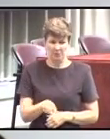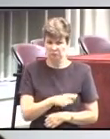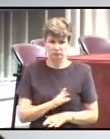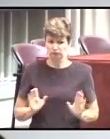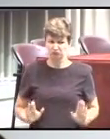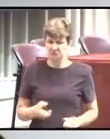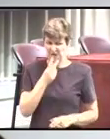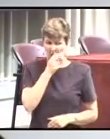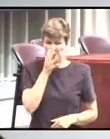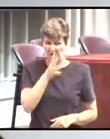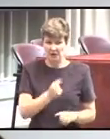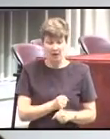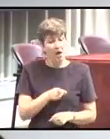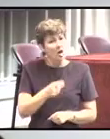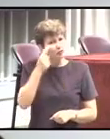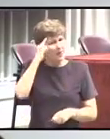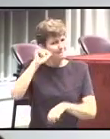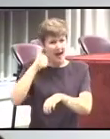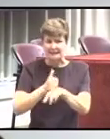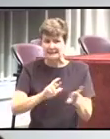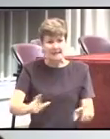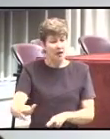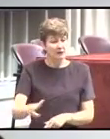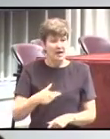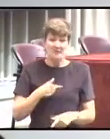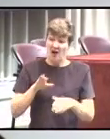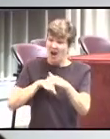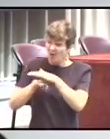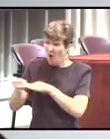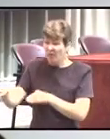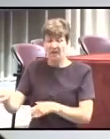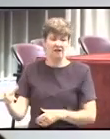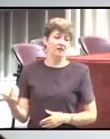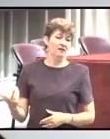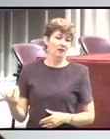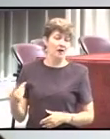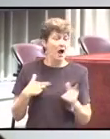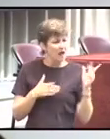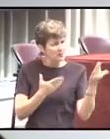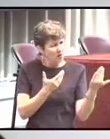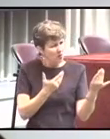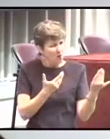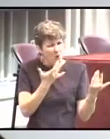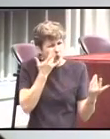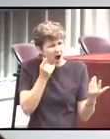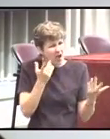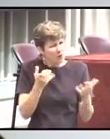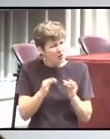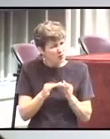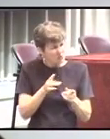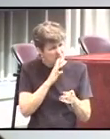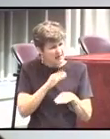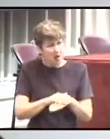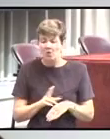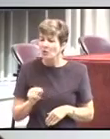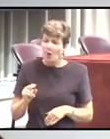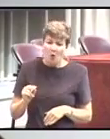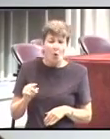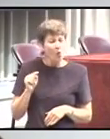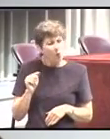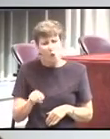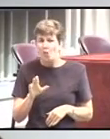so if their mindset is, if I go there, and I said, why would you even want an interpreter? You speak English. No,